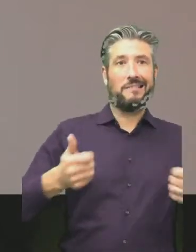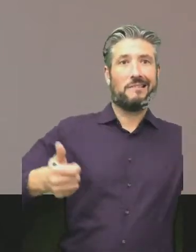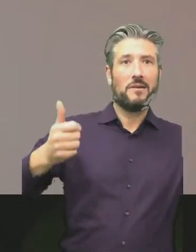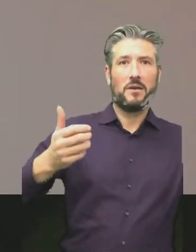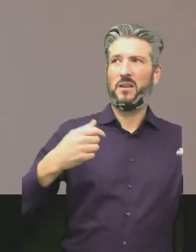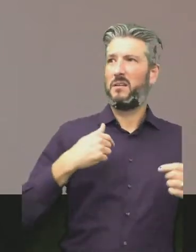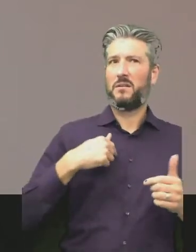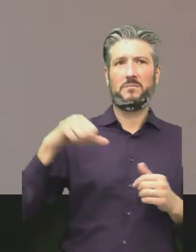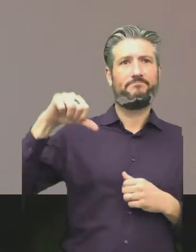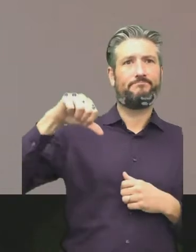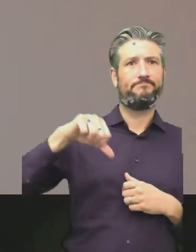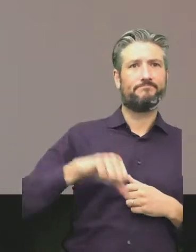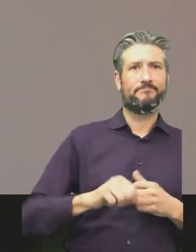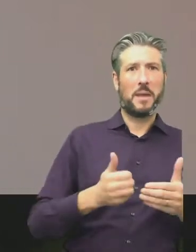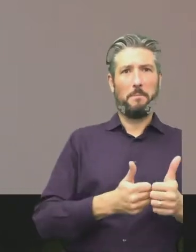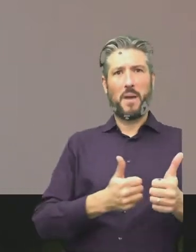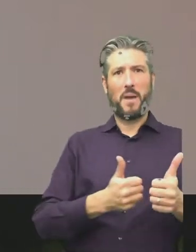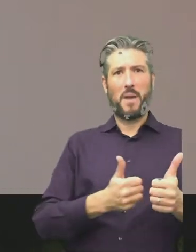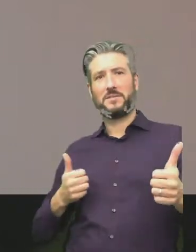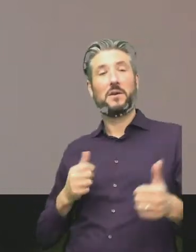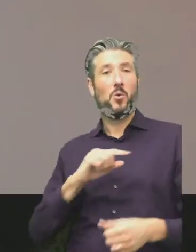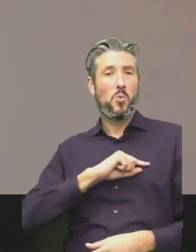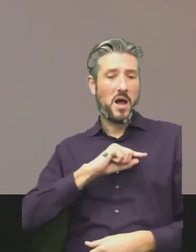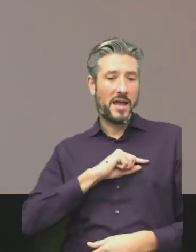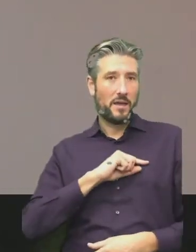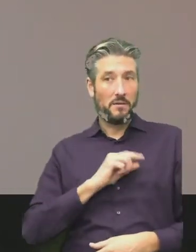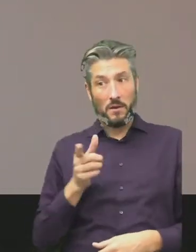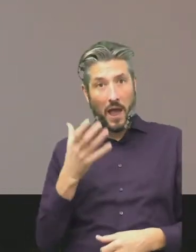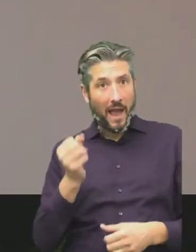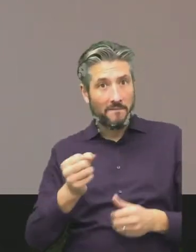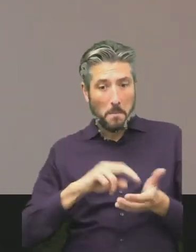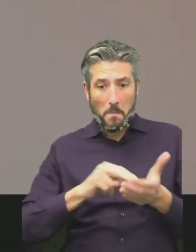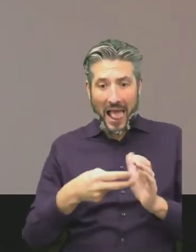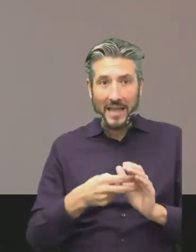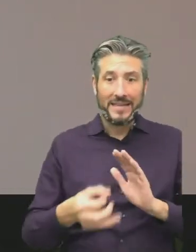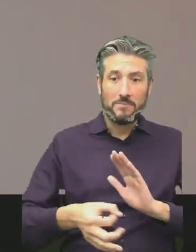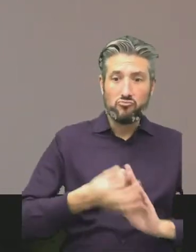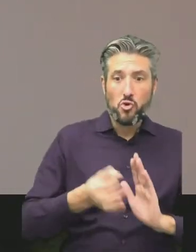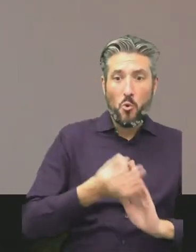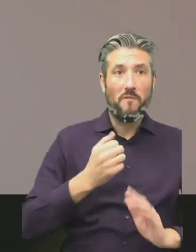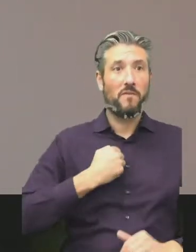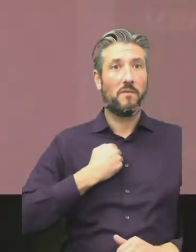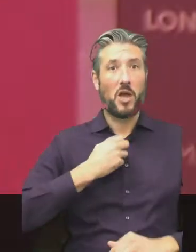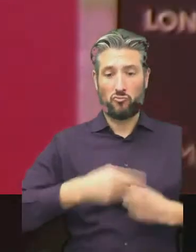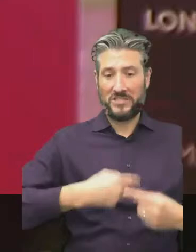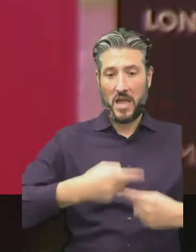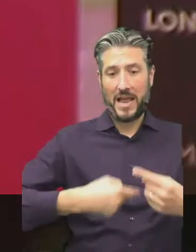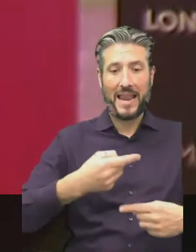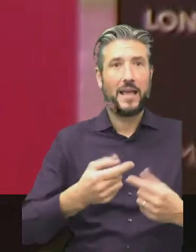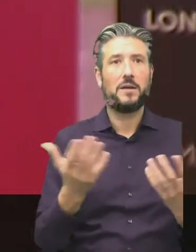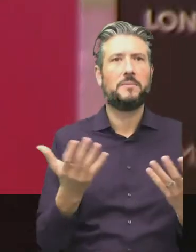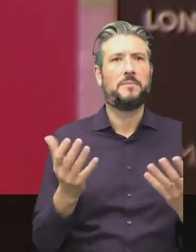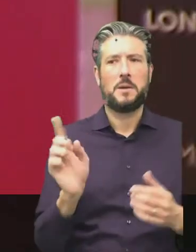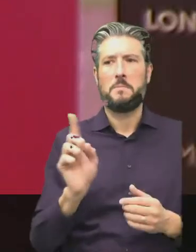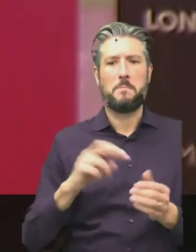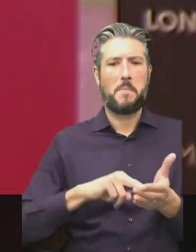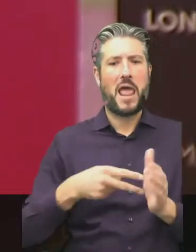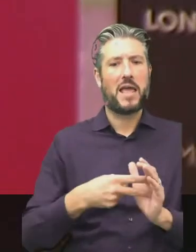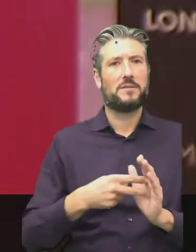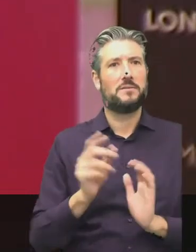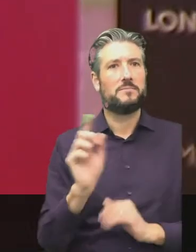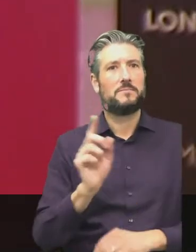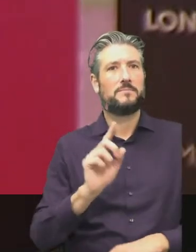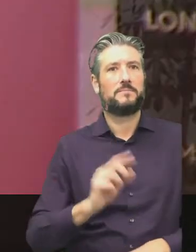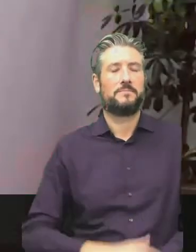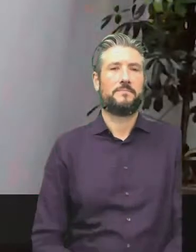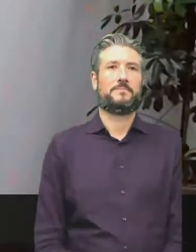London's plans to significantly improve our recycling performance? Mr. Mayor. Christoph, thank you